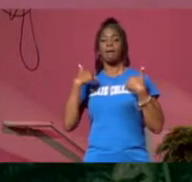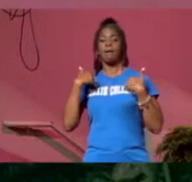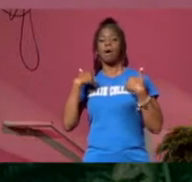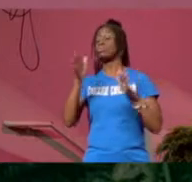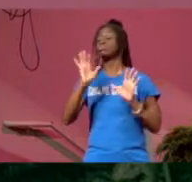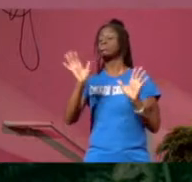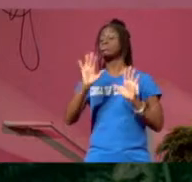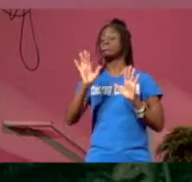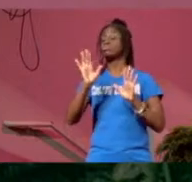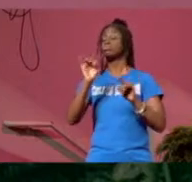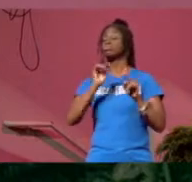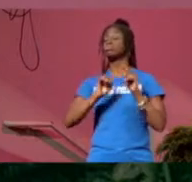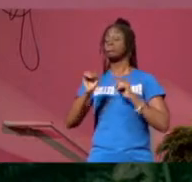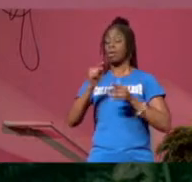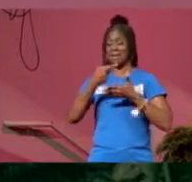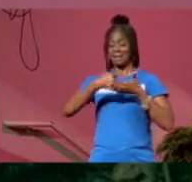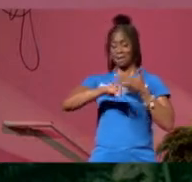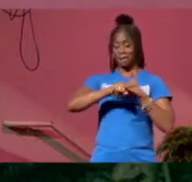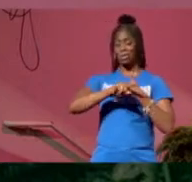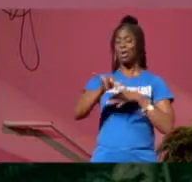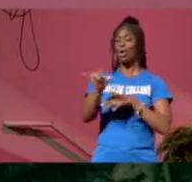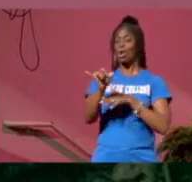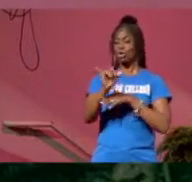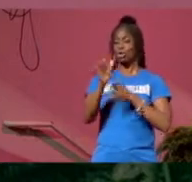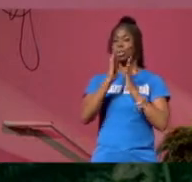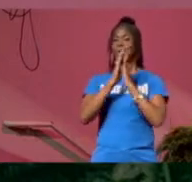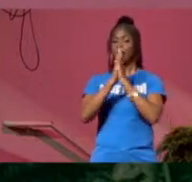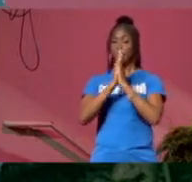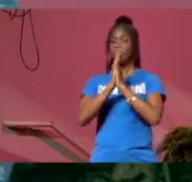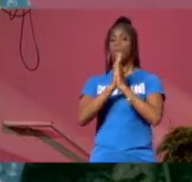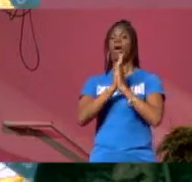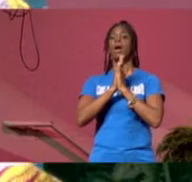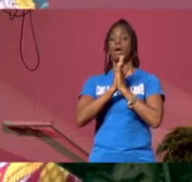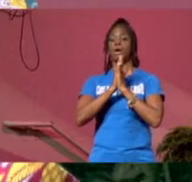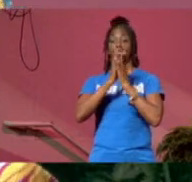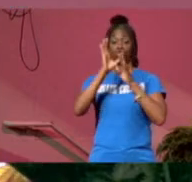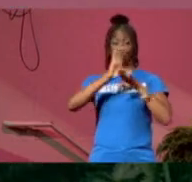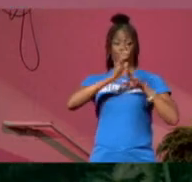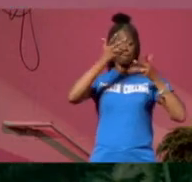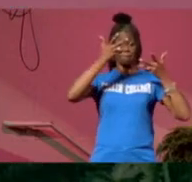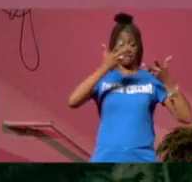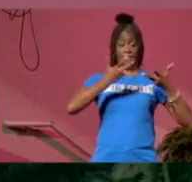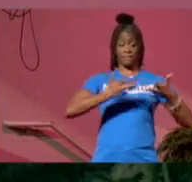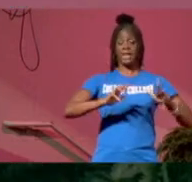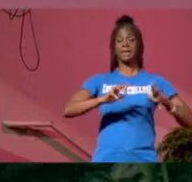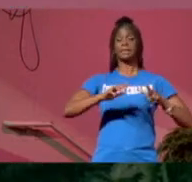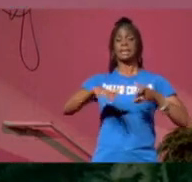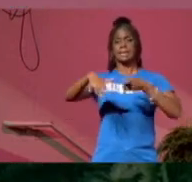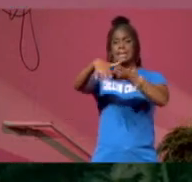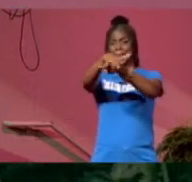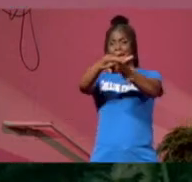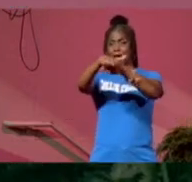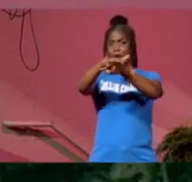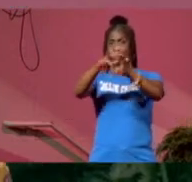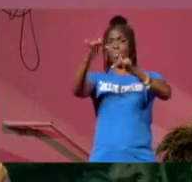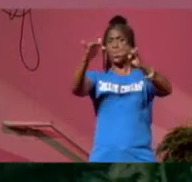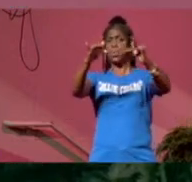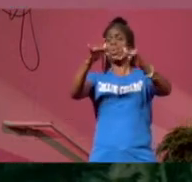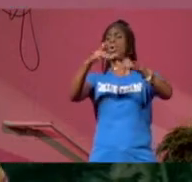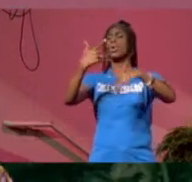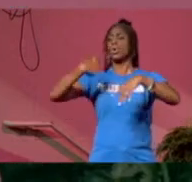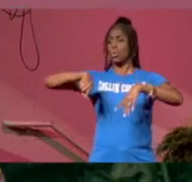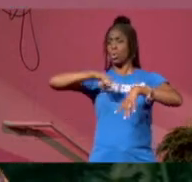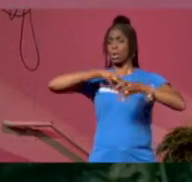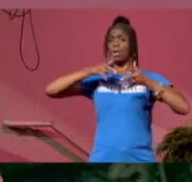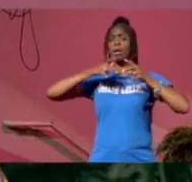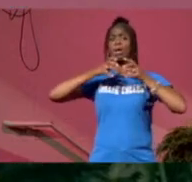the land where God is going to raise up. We believe it. We decree it. We declare that it is so, that God is going to raise up a youth facility